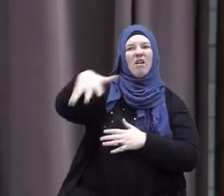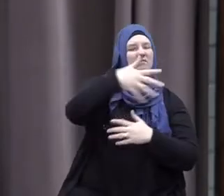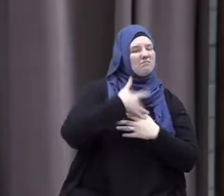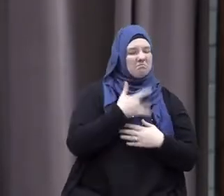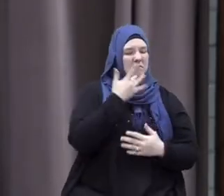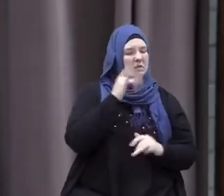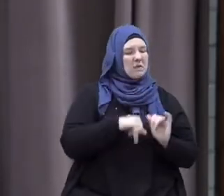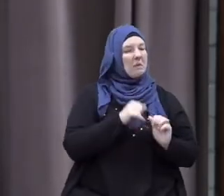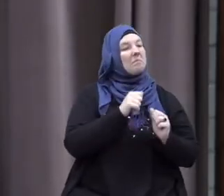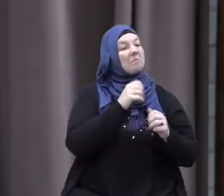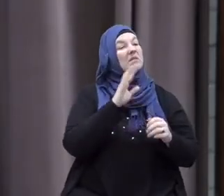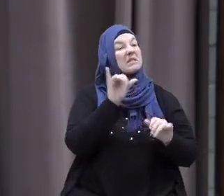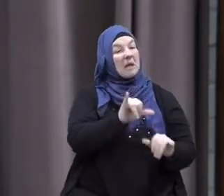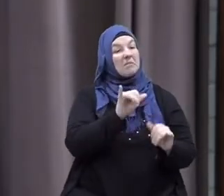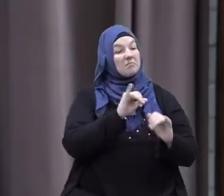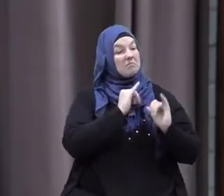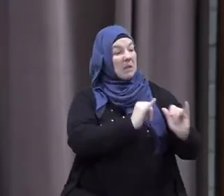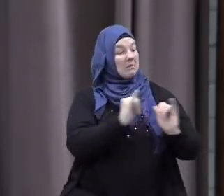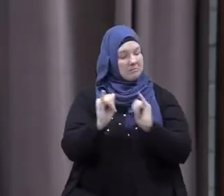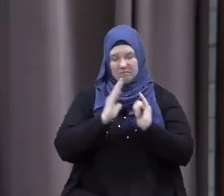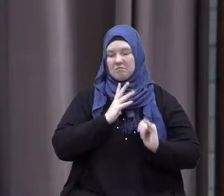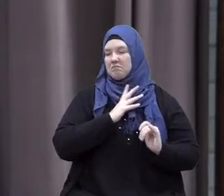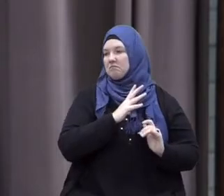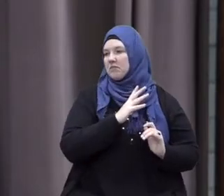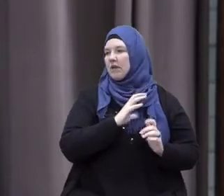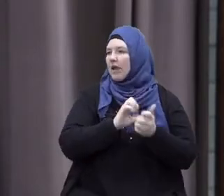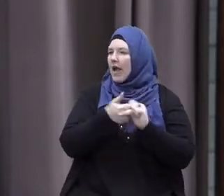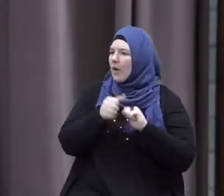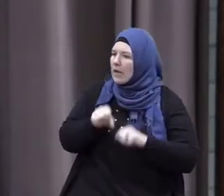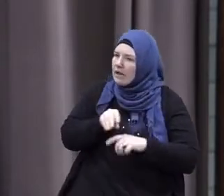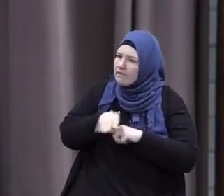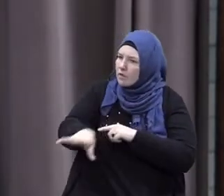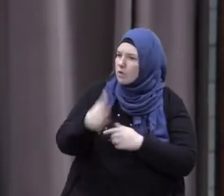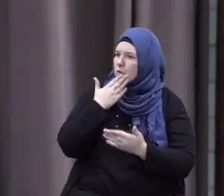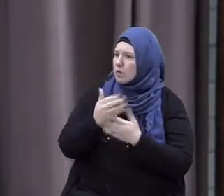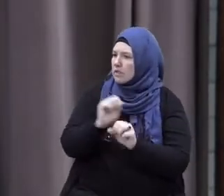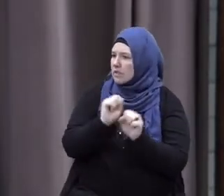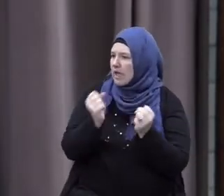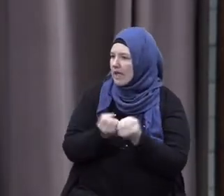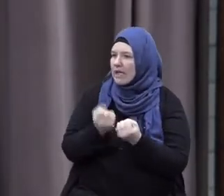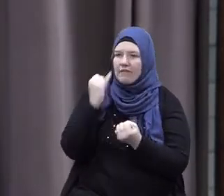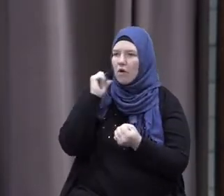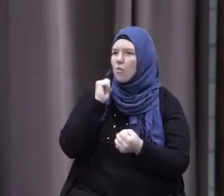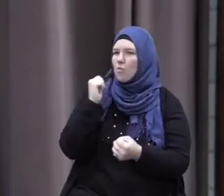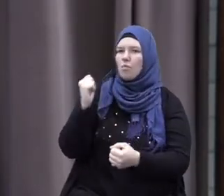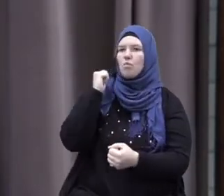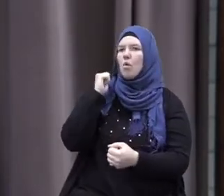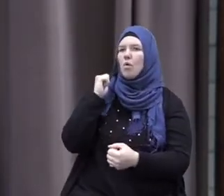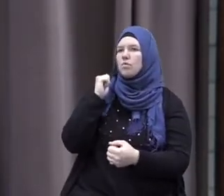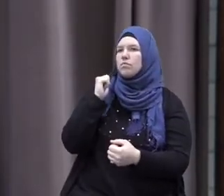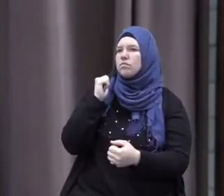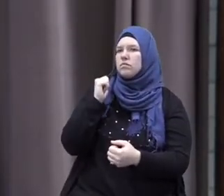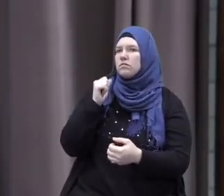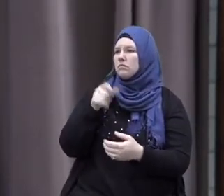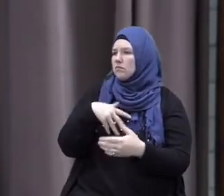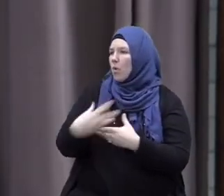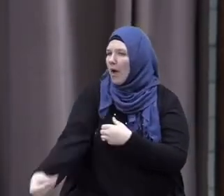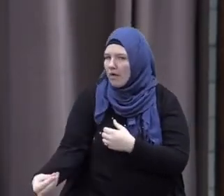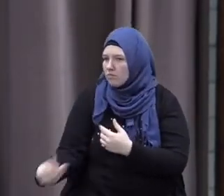mixing with the rest of the society. How do you influence a society from which you are imposing your